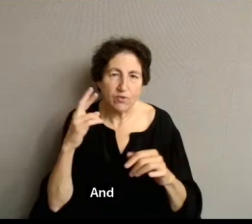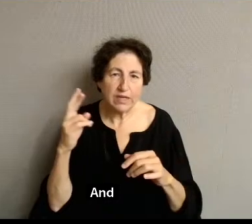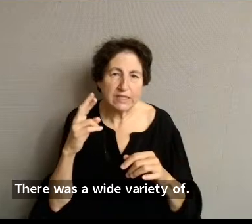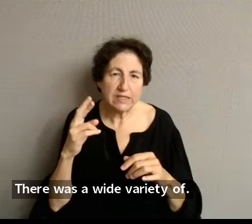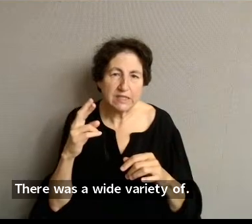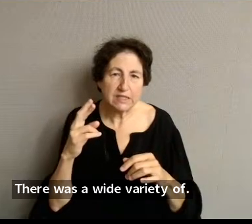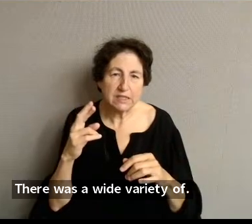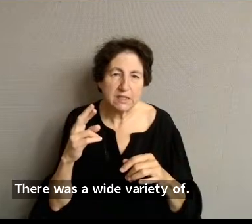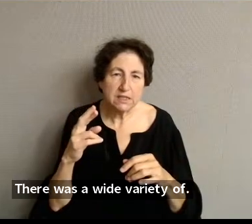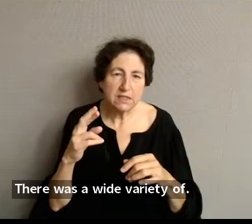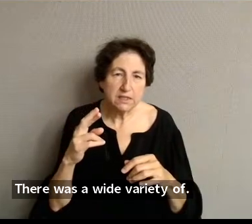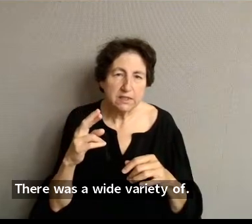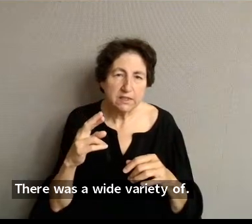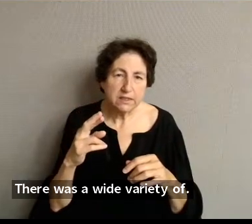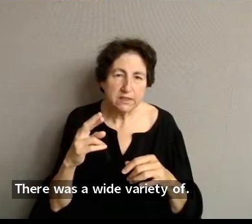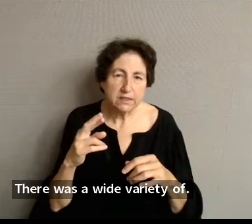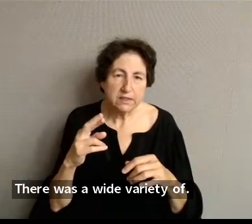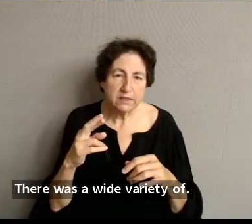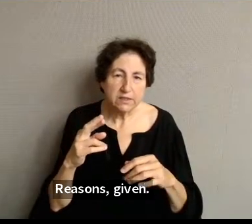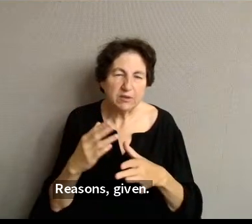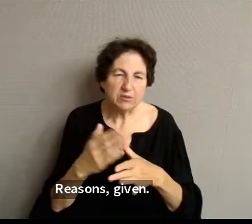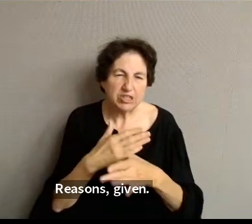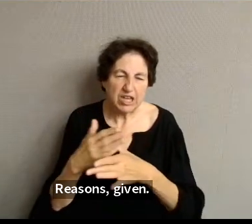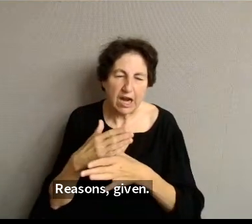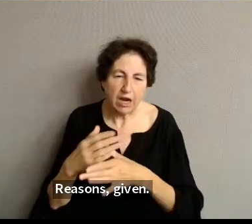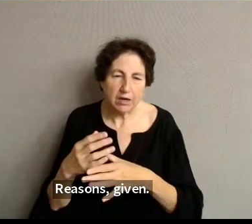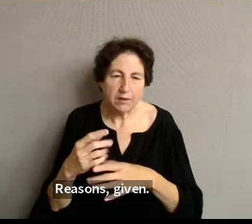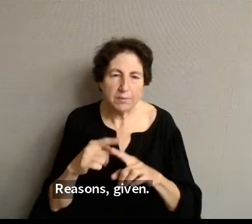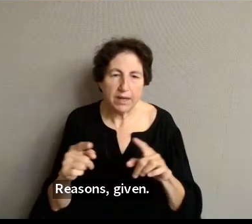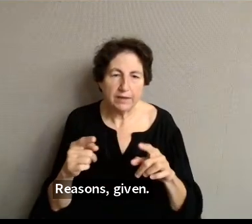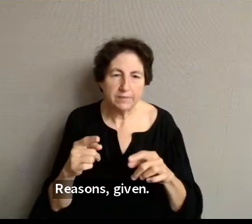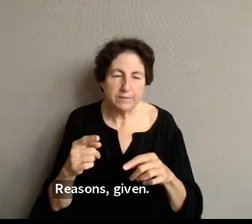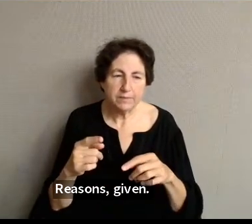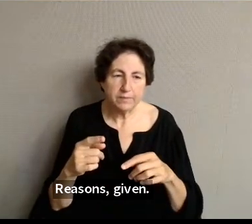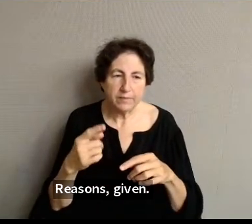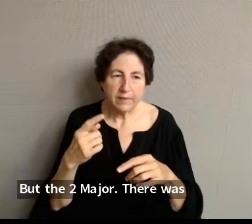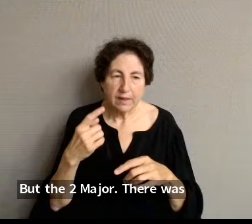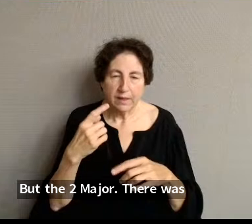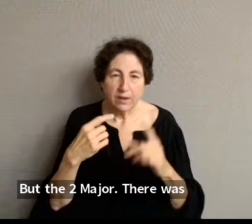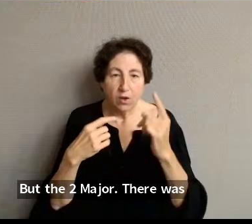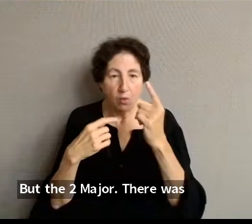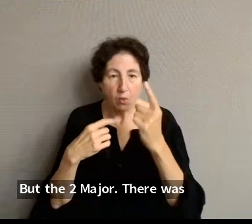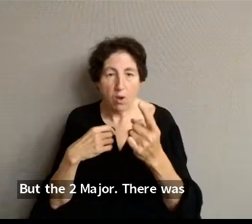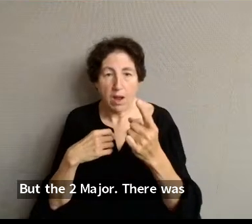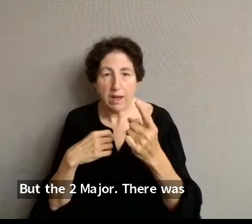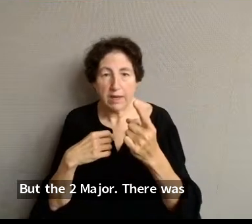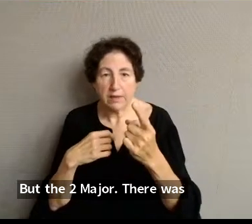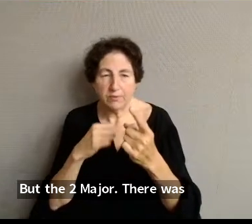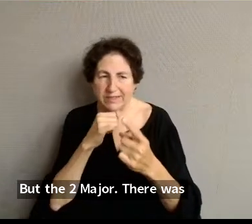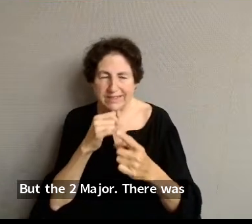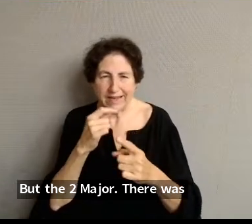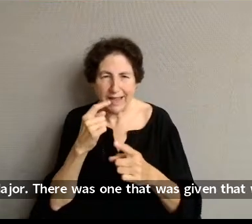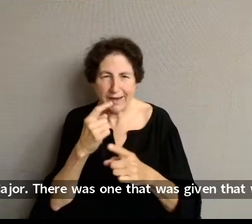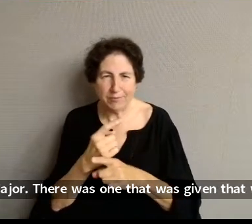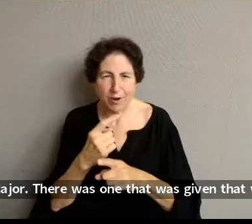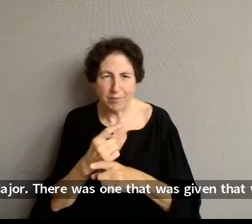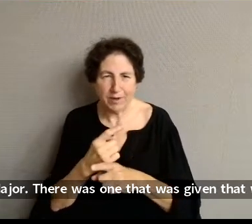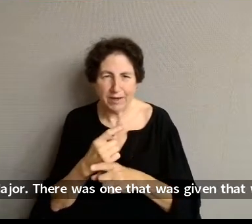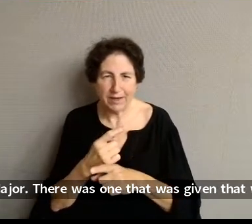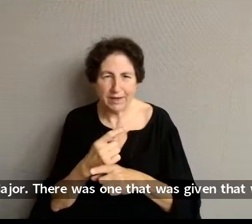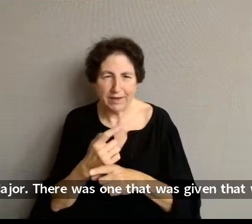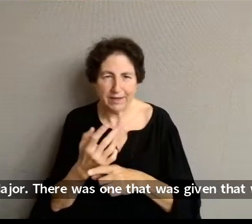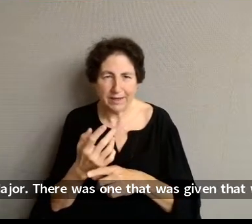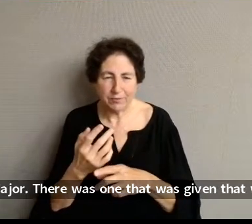given, but the two major, there was one that was given that was inappropriate, that